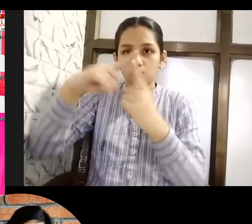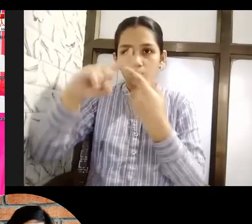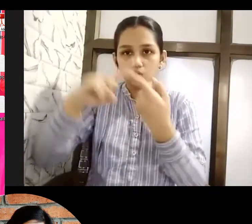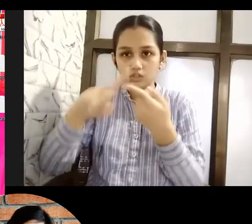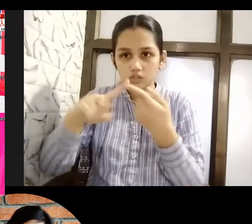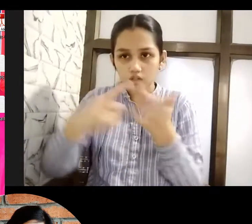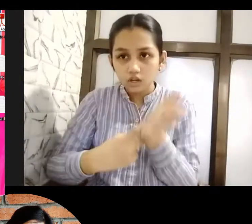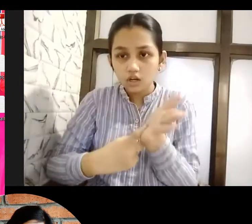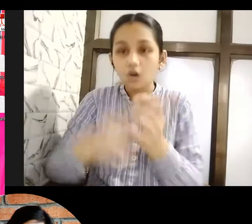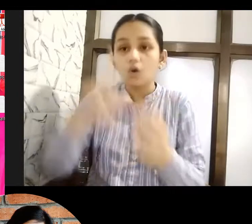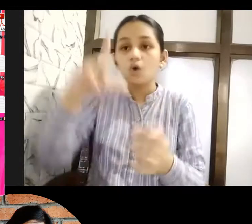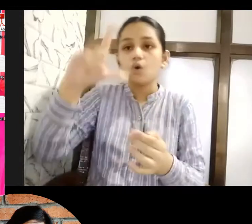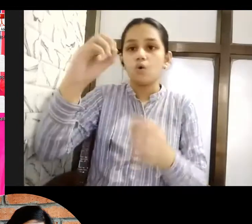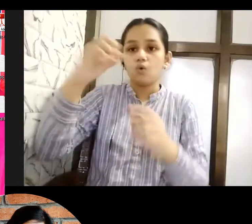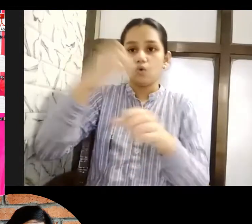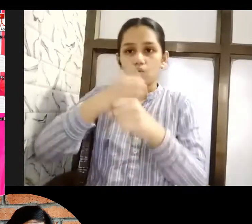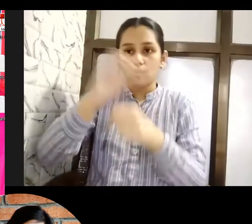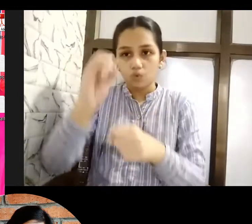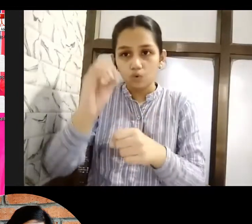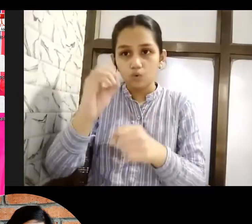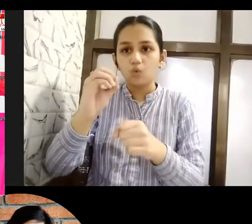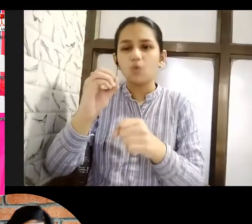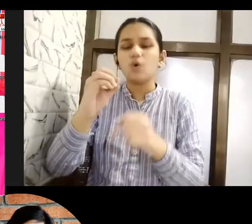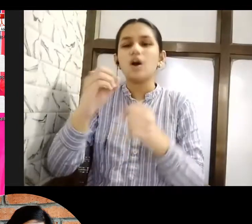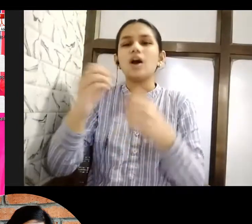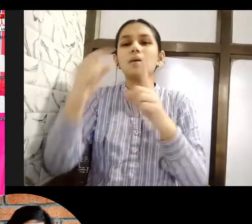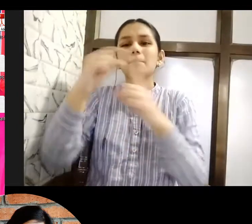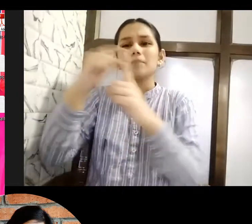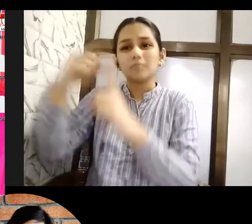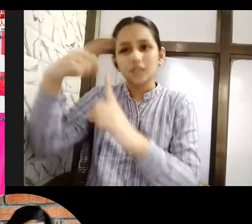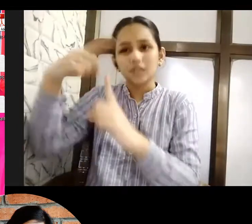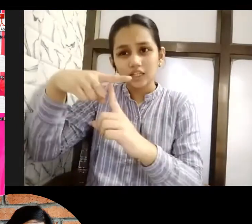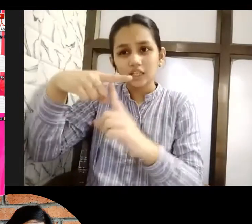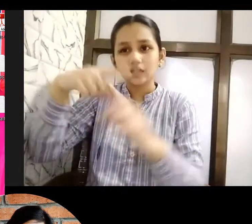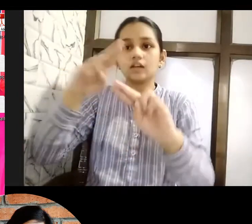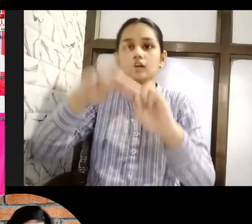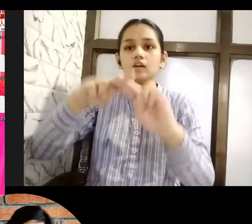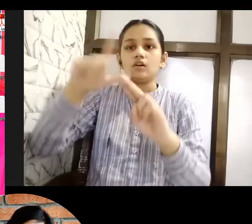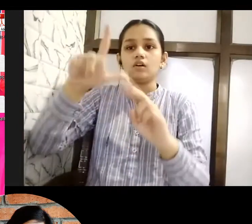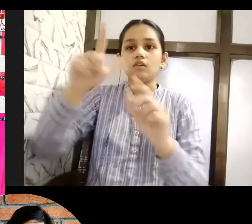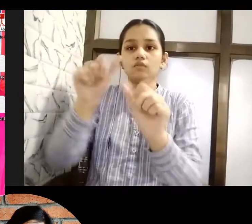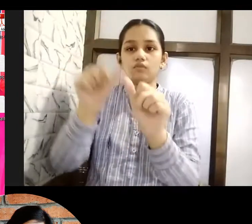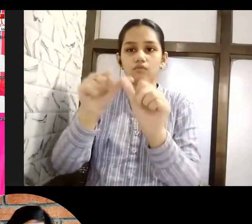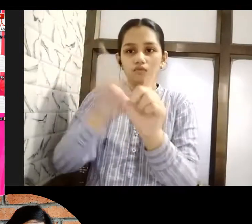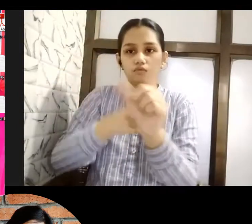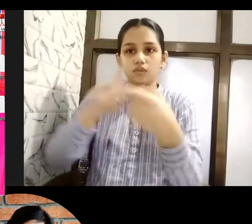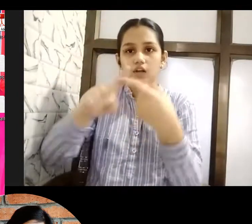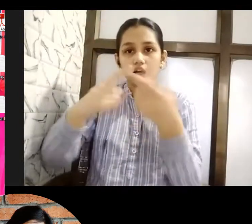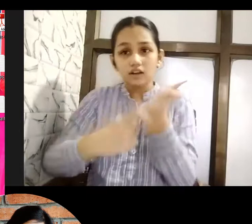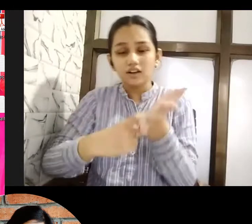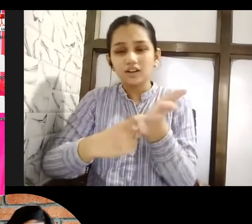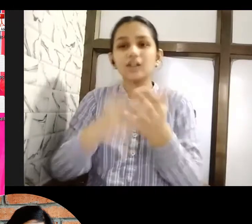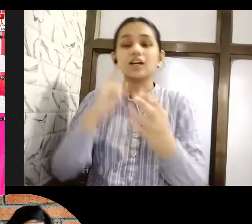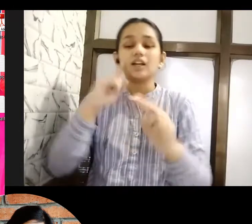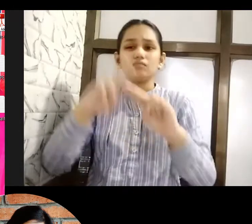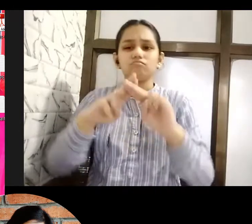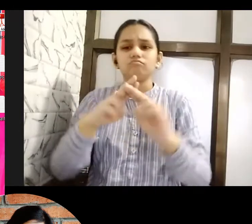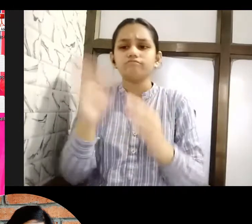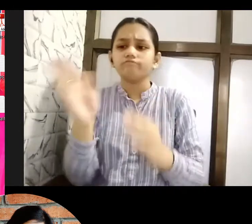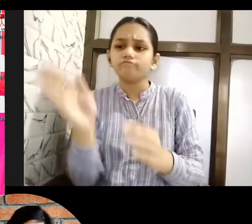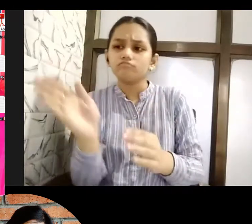post, presentation, flyer. If you scroll on your right side, you will see